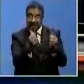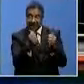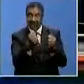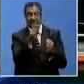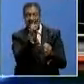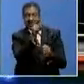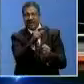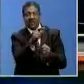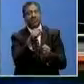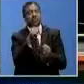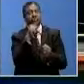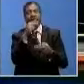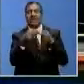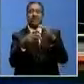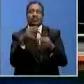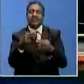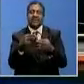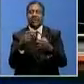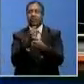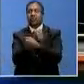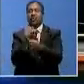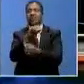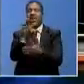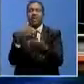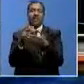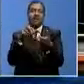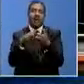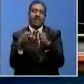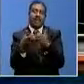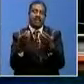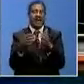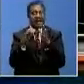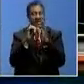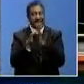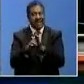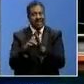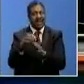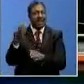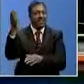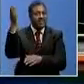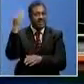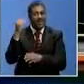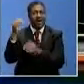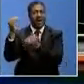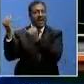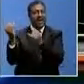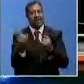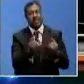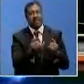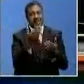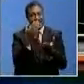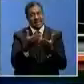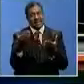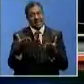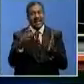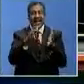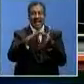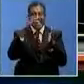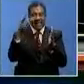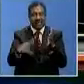take care of, for example, things that were imported into the country at a very